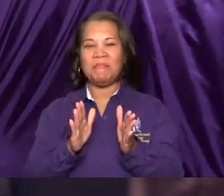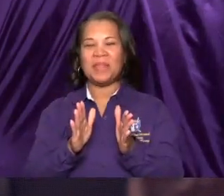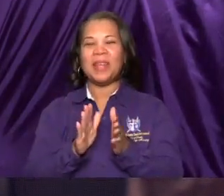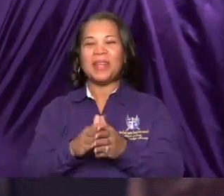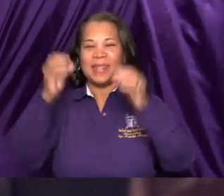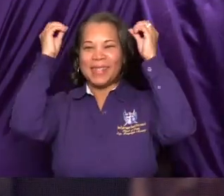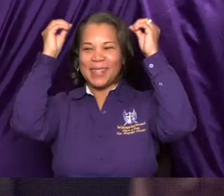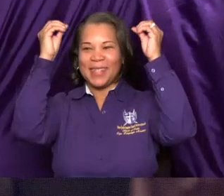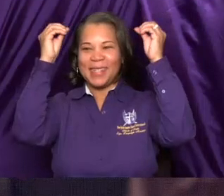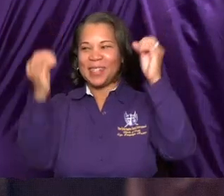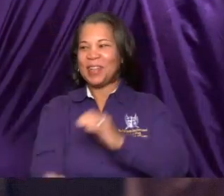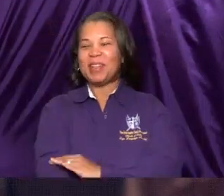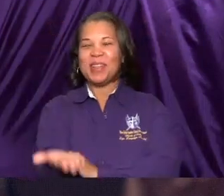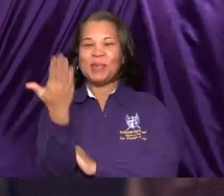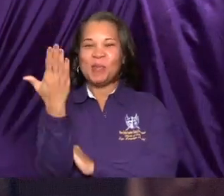teach this morning.